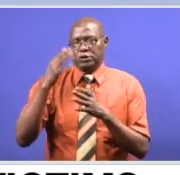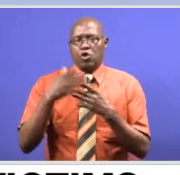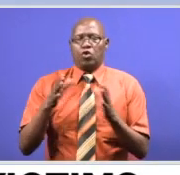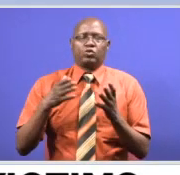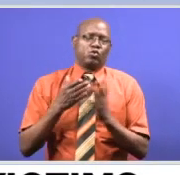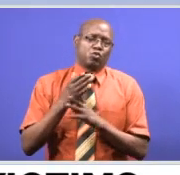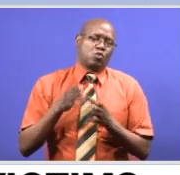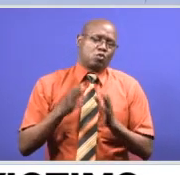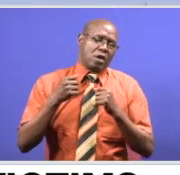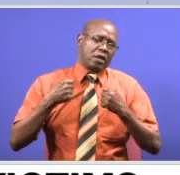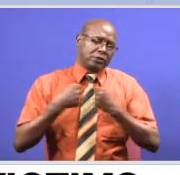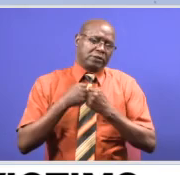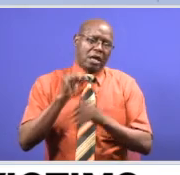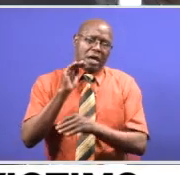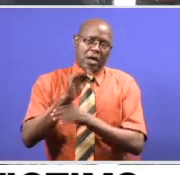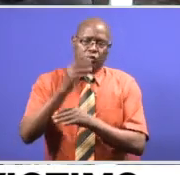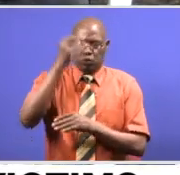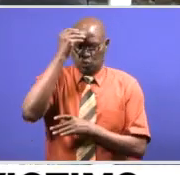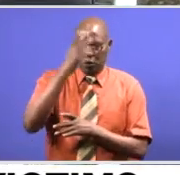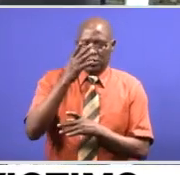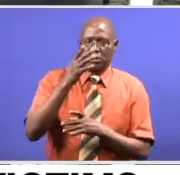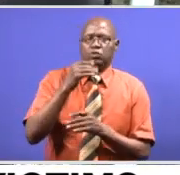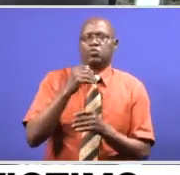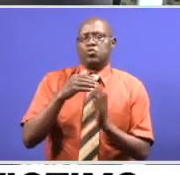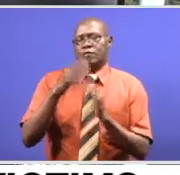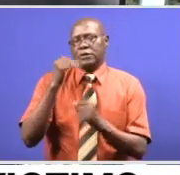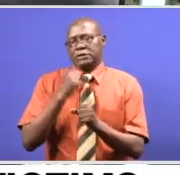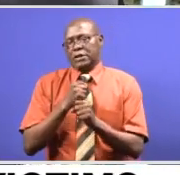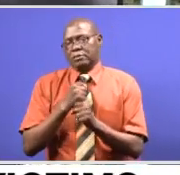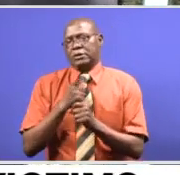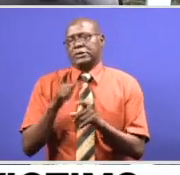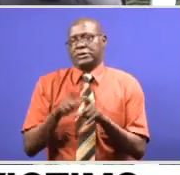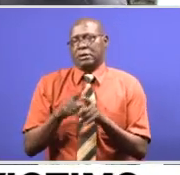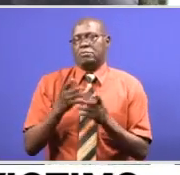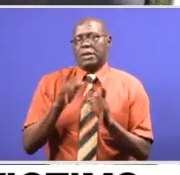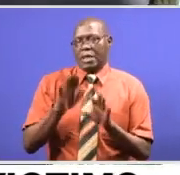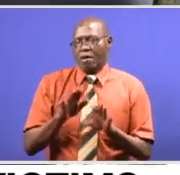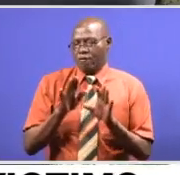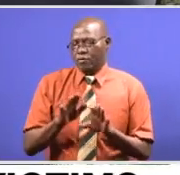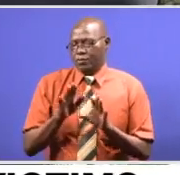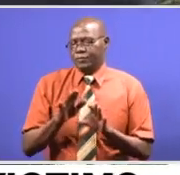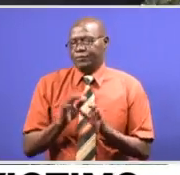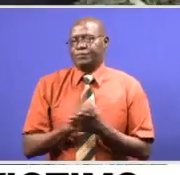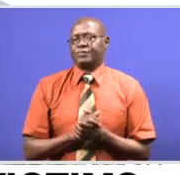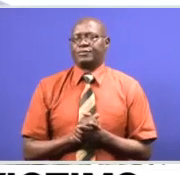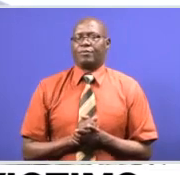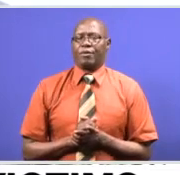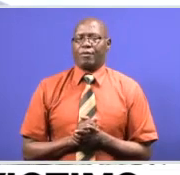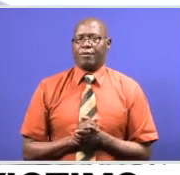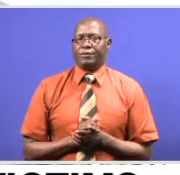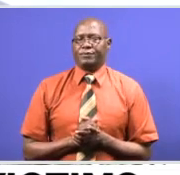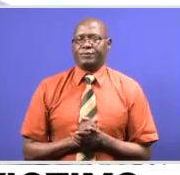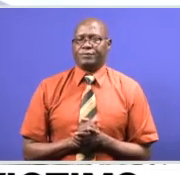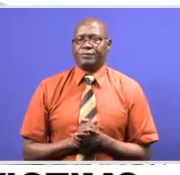the university staff to be cautious on the road and also to offer a helping hand when they encounter a road crash victim. This